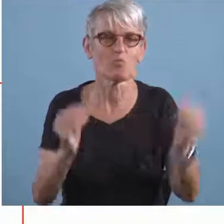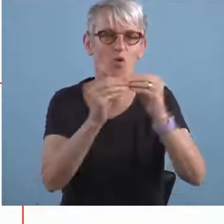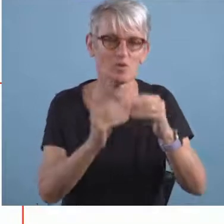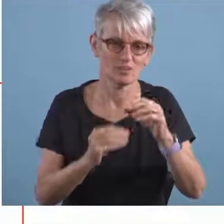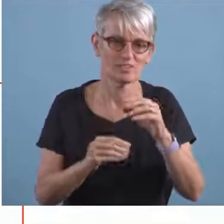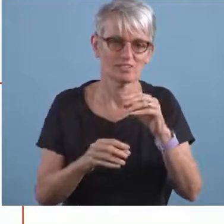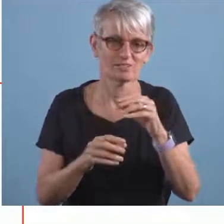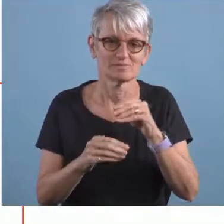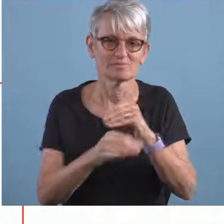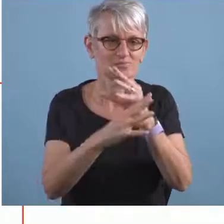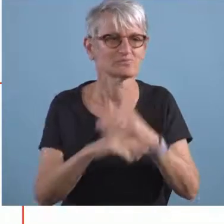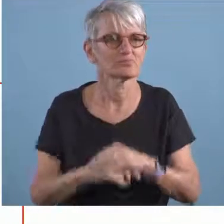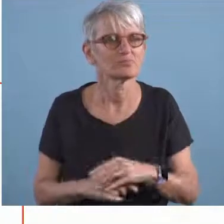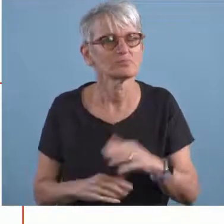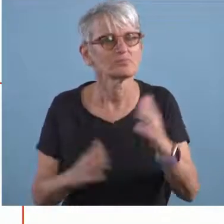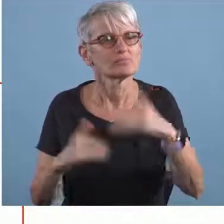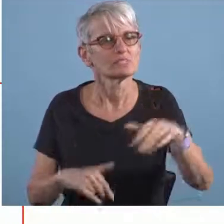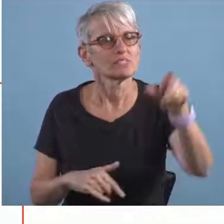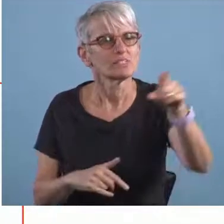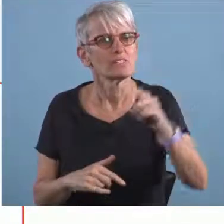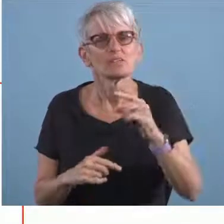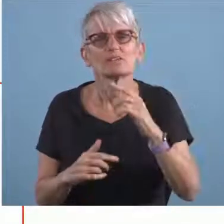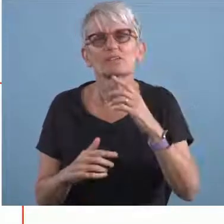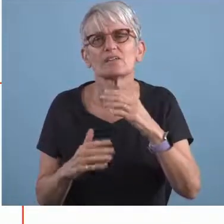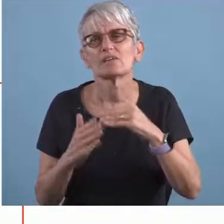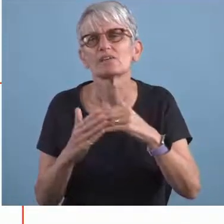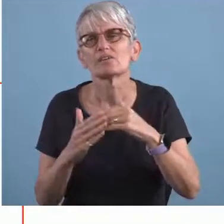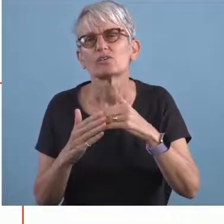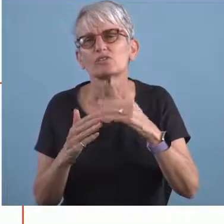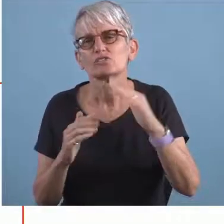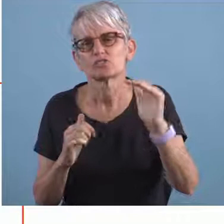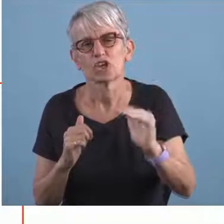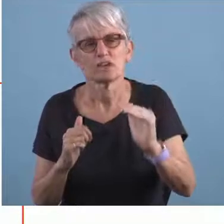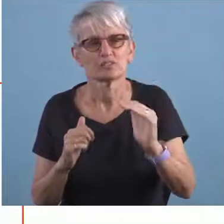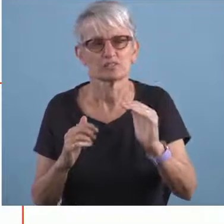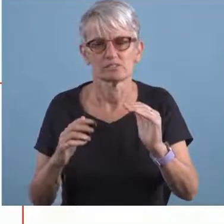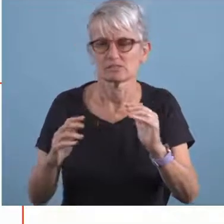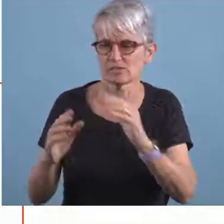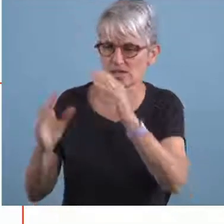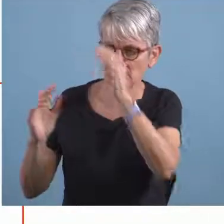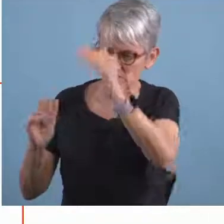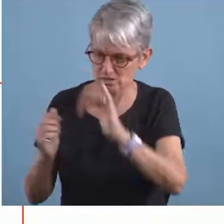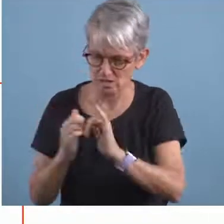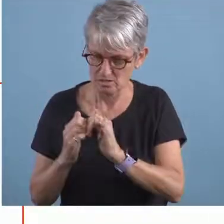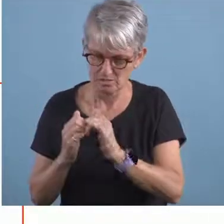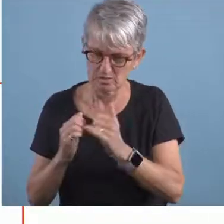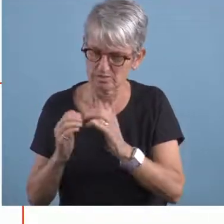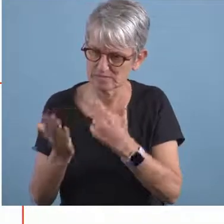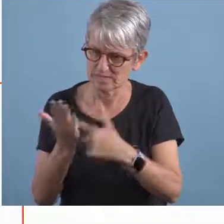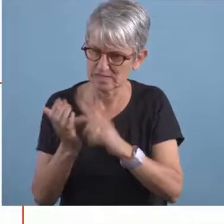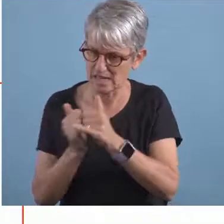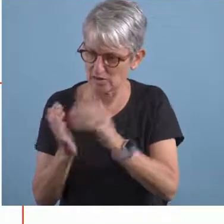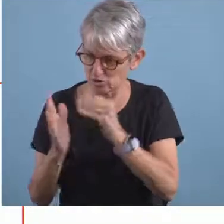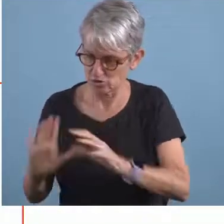to the adult that's with the child about how the student is doing. And in